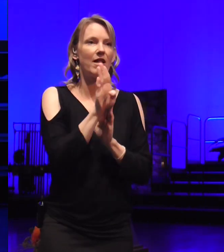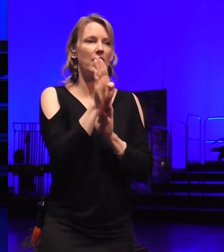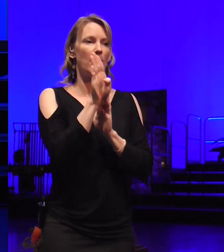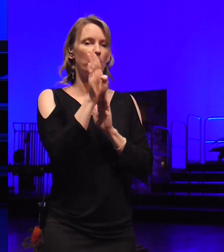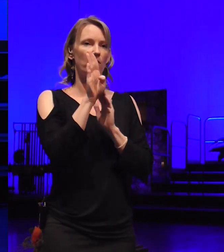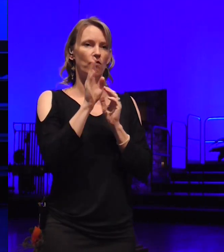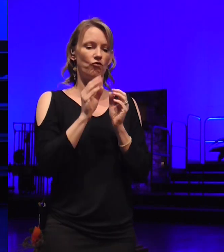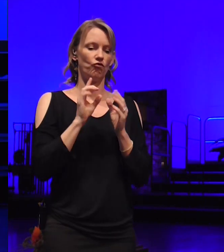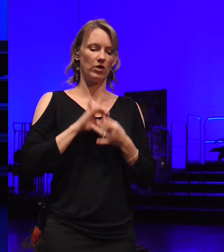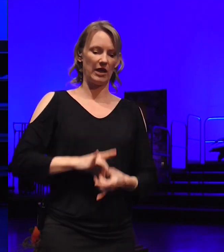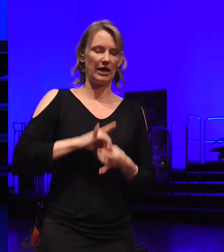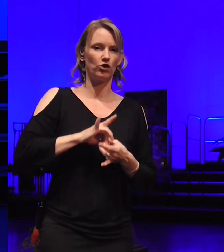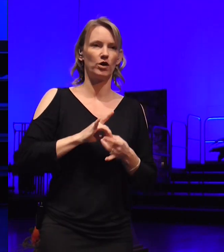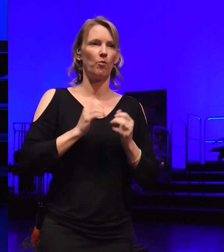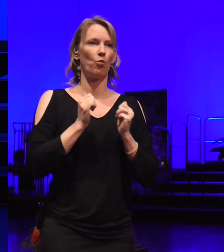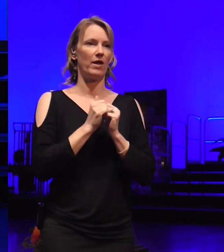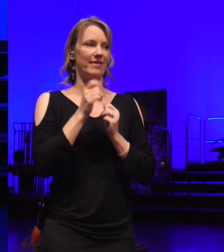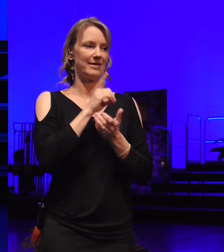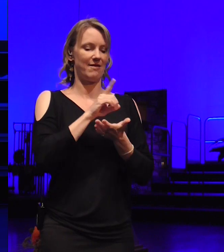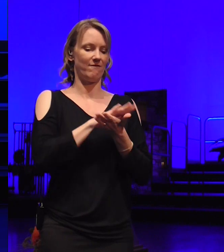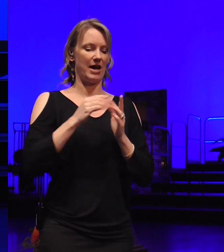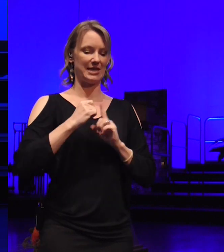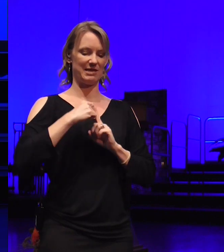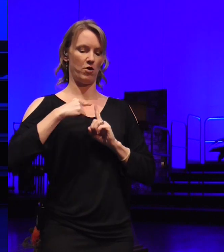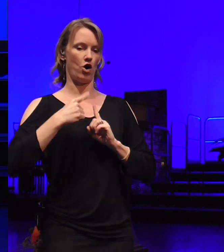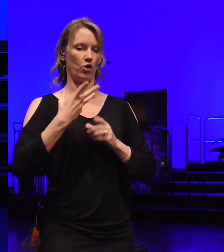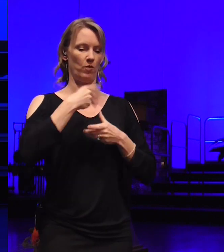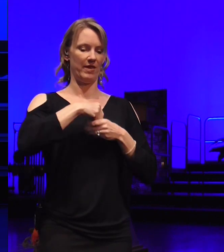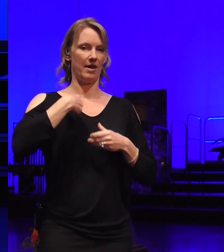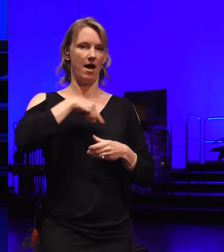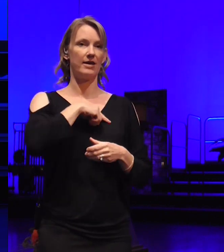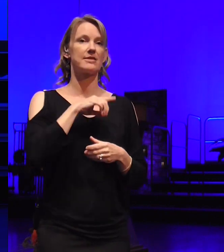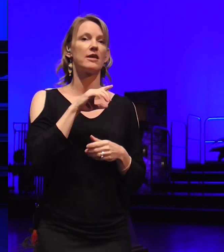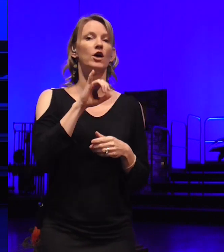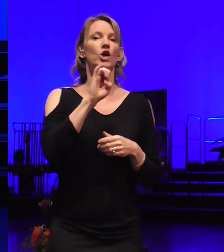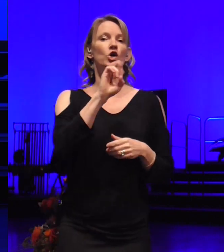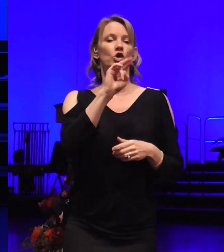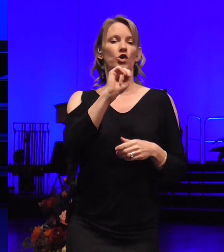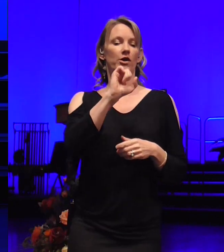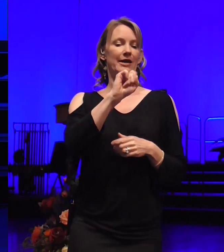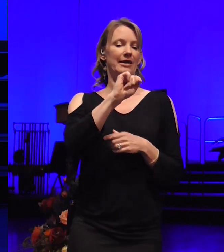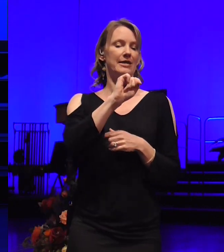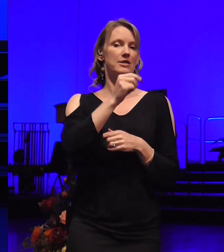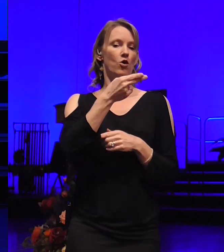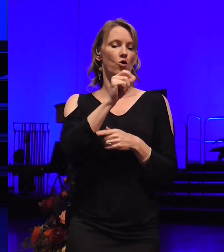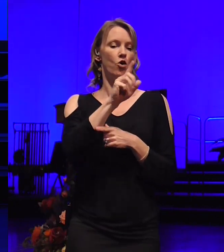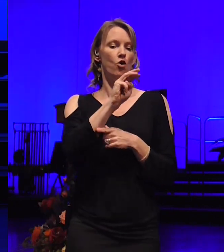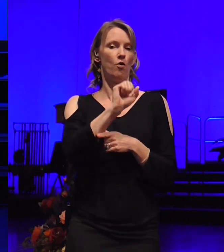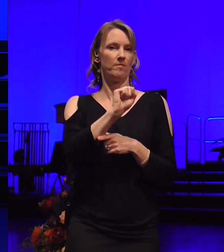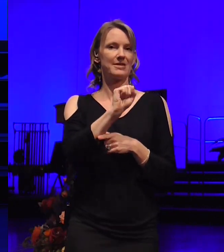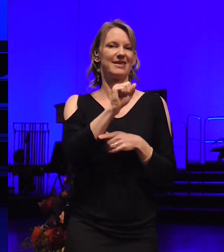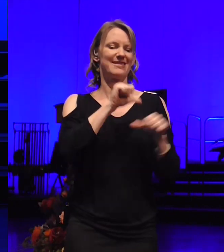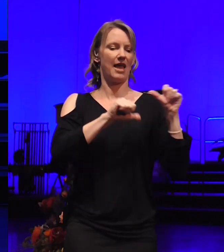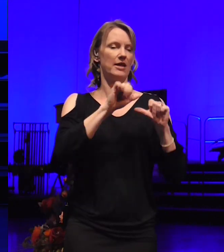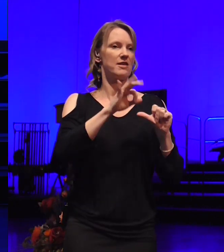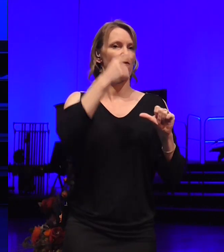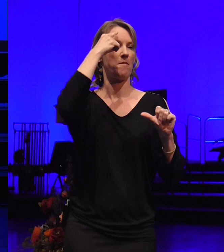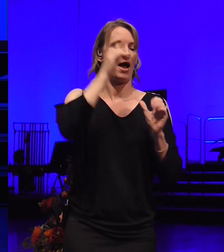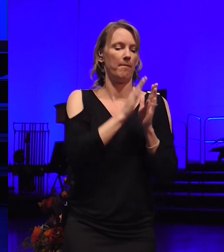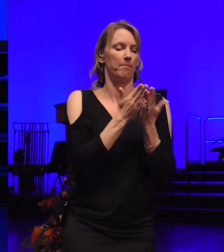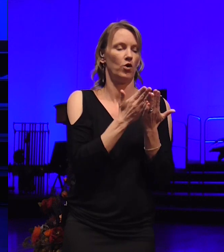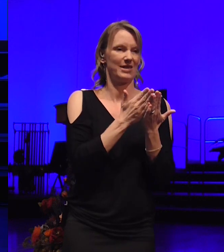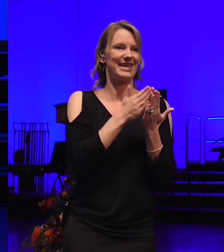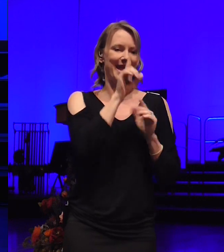that divine spark within. Ernest Holmes asks in the Science of Mind textbook, he actually asks